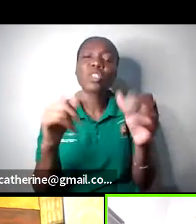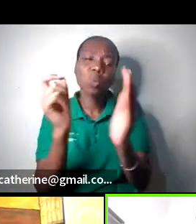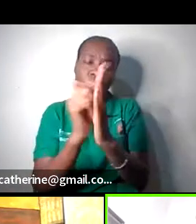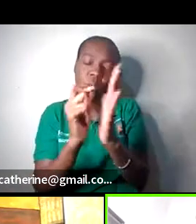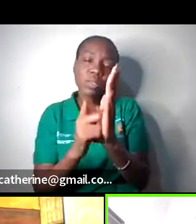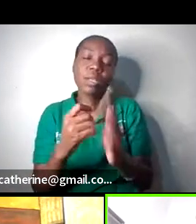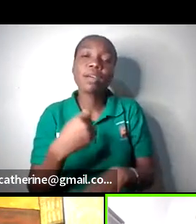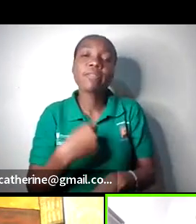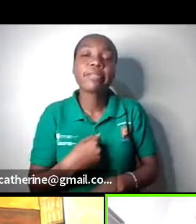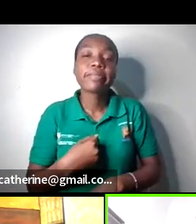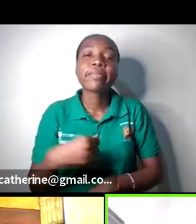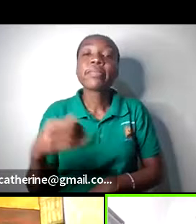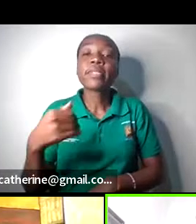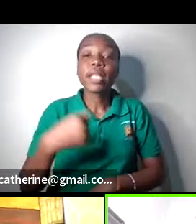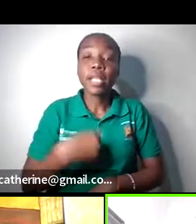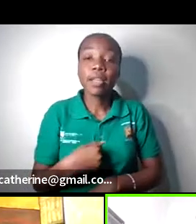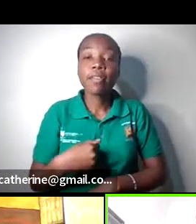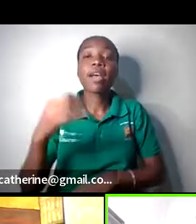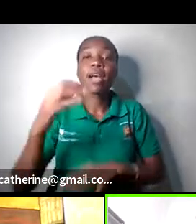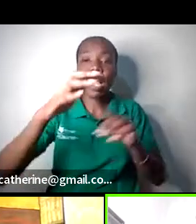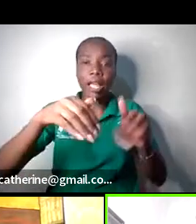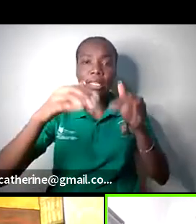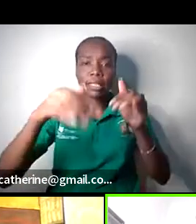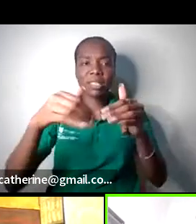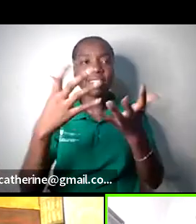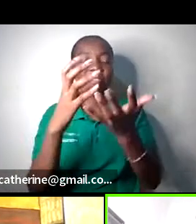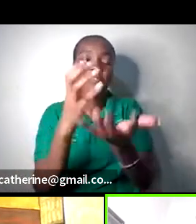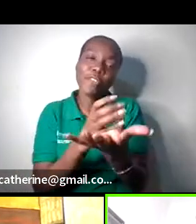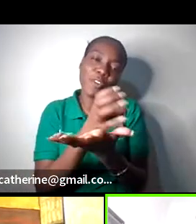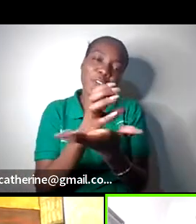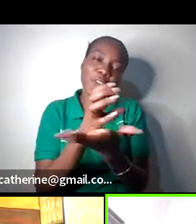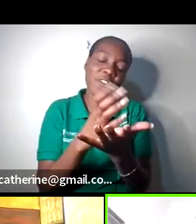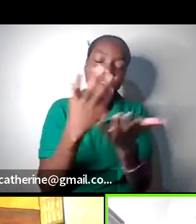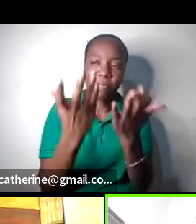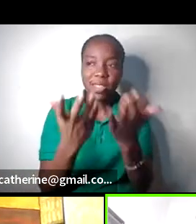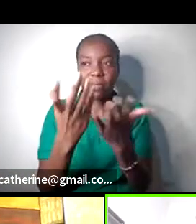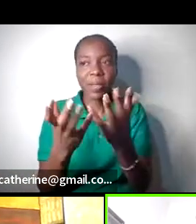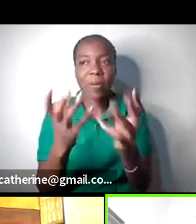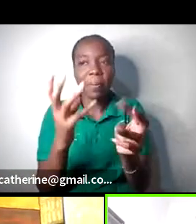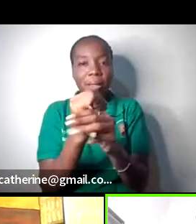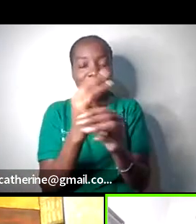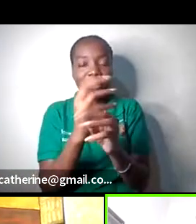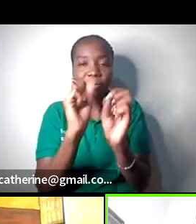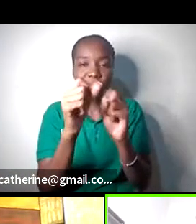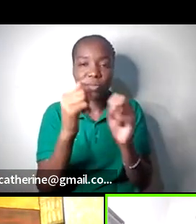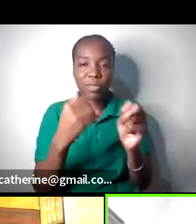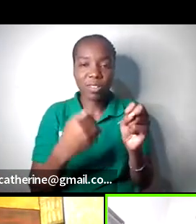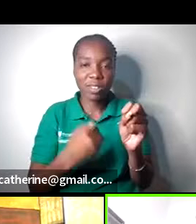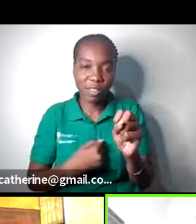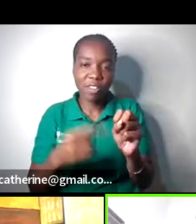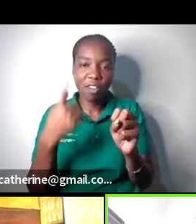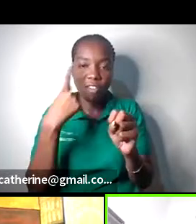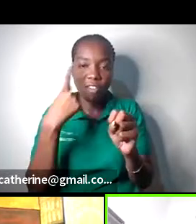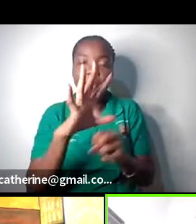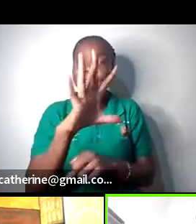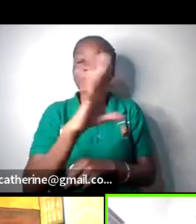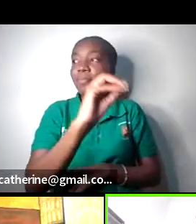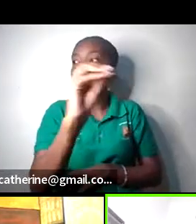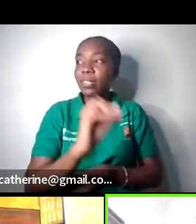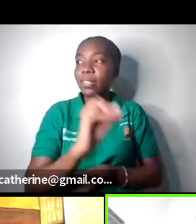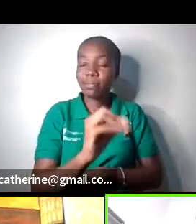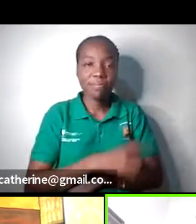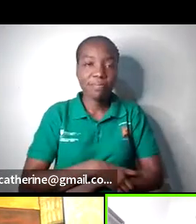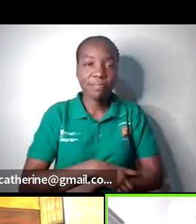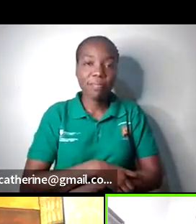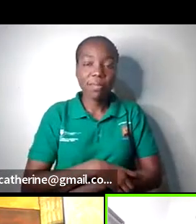Raw agriculture, if it is coffee, the statistics that was given was something in the order of 5%, which